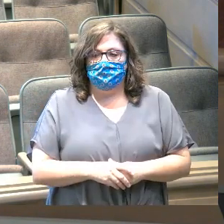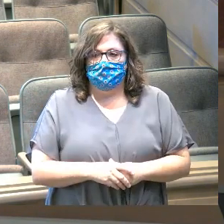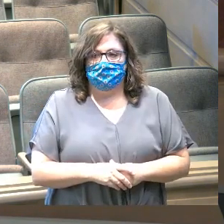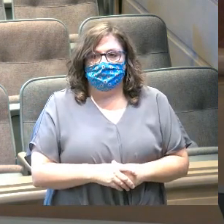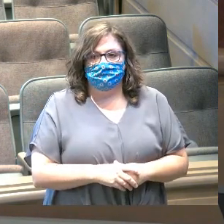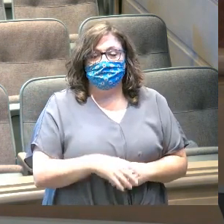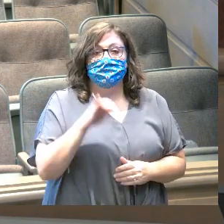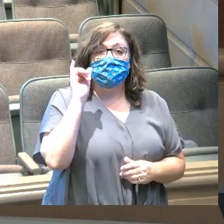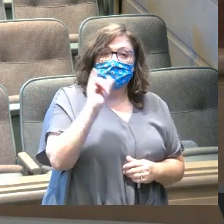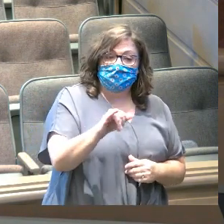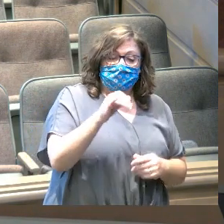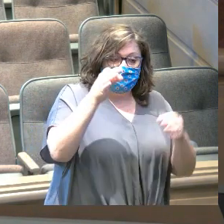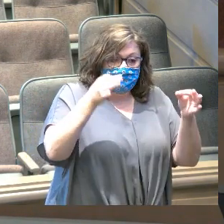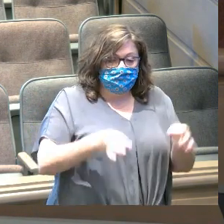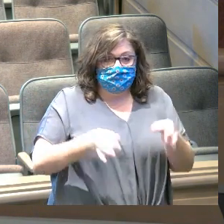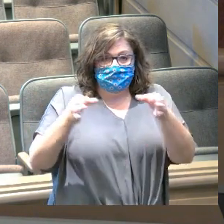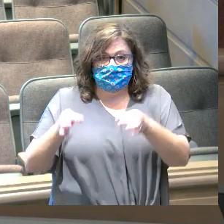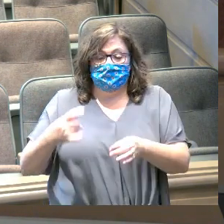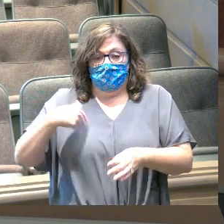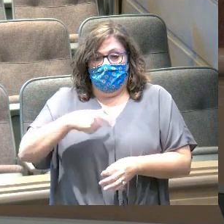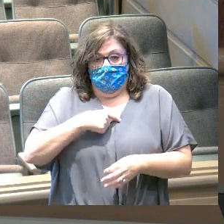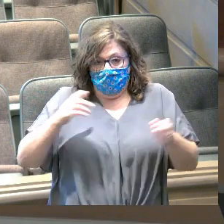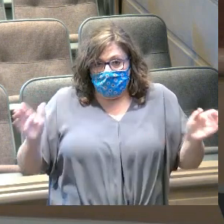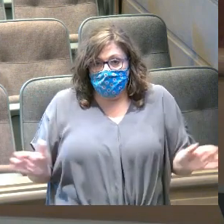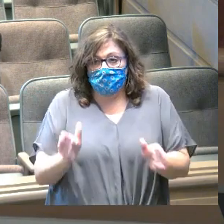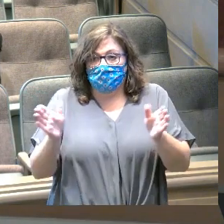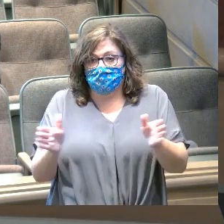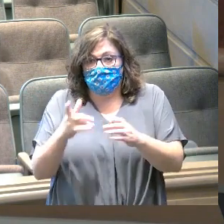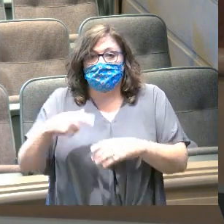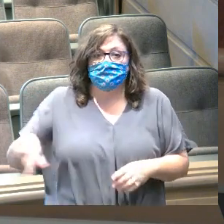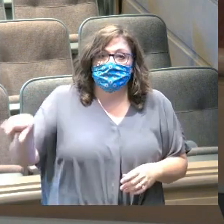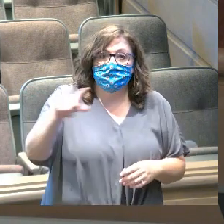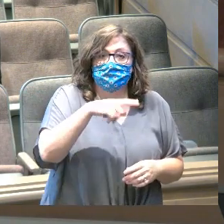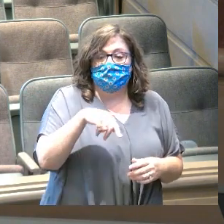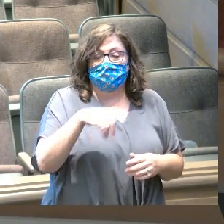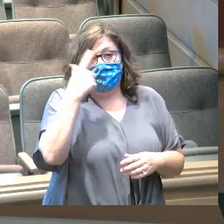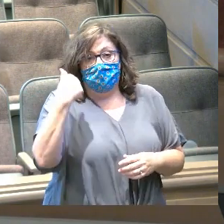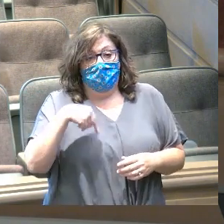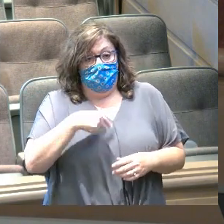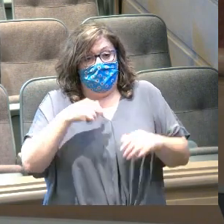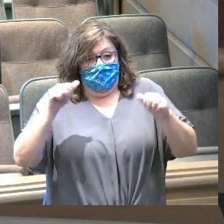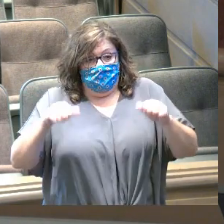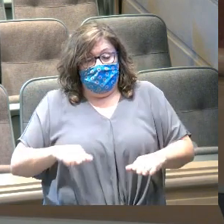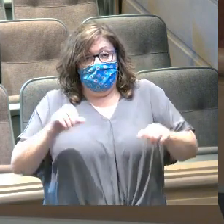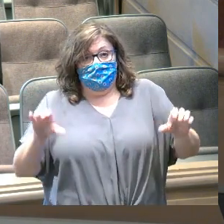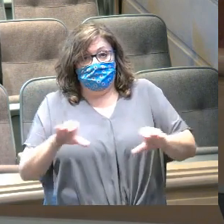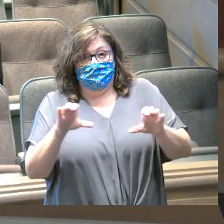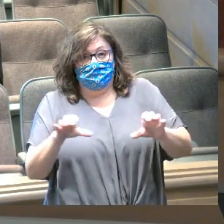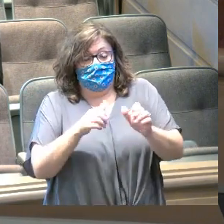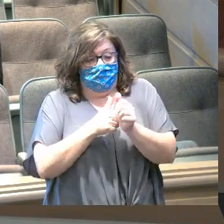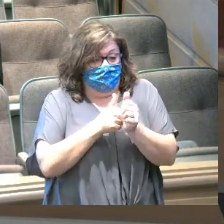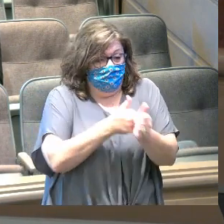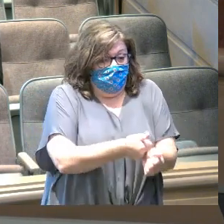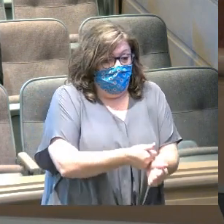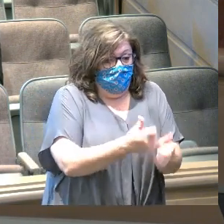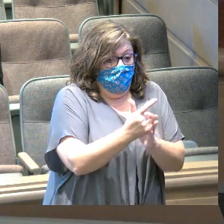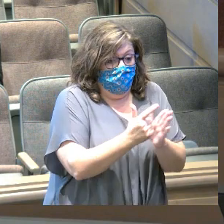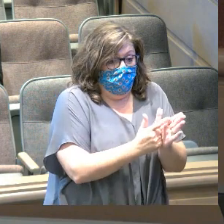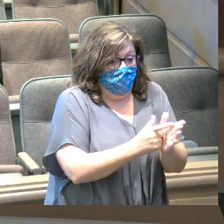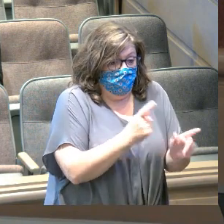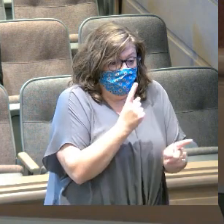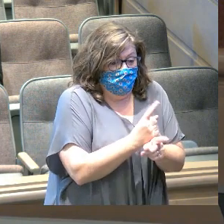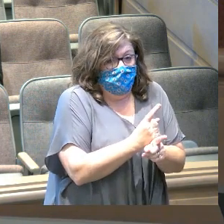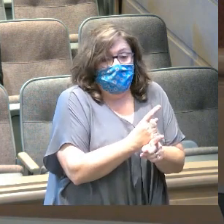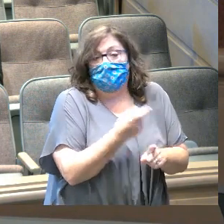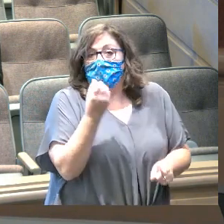types of decisions that we want to encourage everyone, because what you can do is just follow the letter of the law, or you